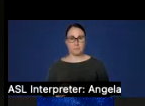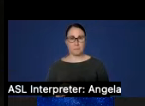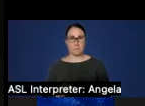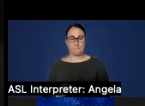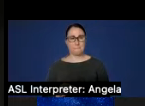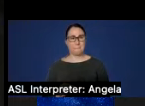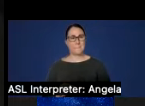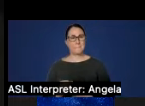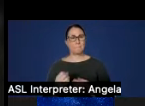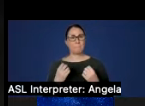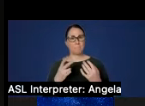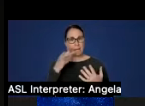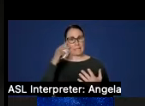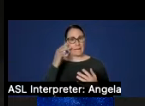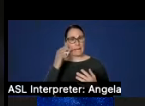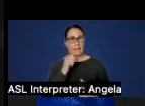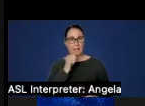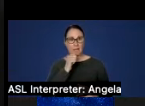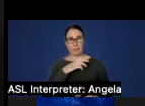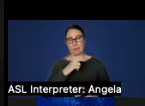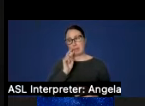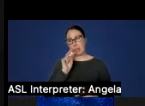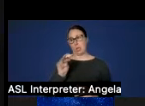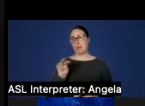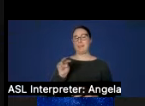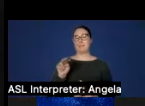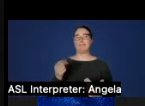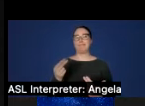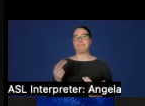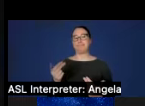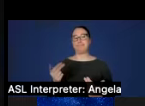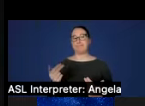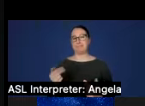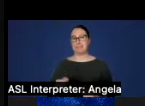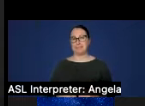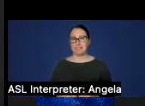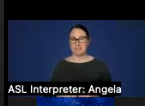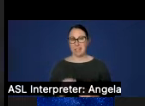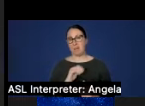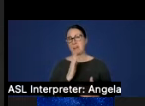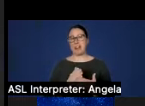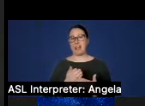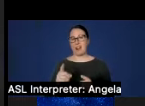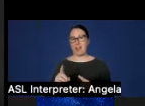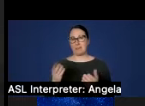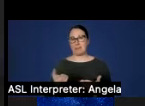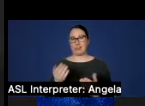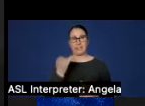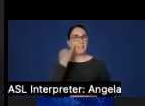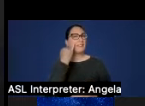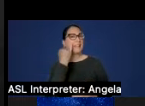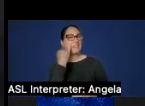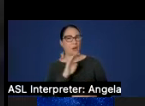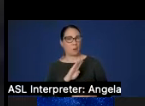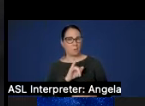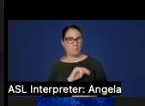A lot of Native women will look at that and kind of laugh, like that would never happen here. Even if there was a Bill Cosby here and there were 21